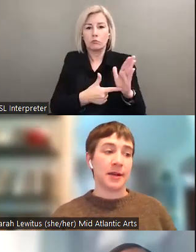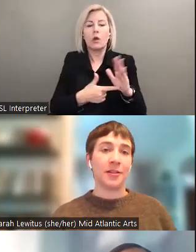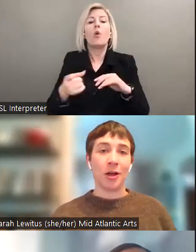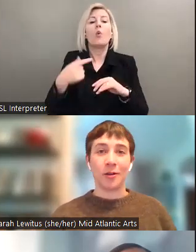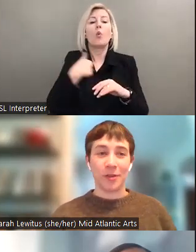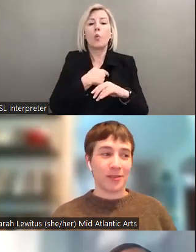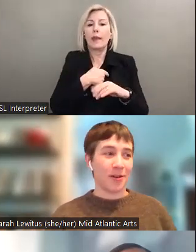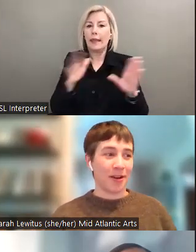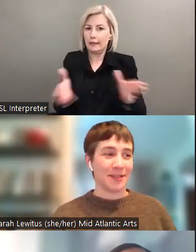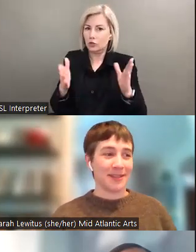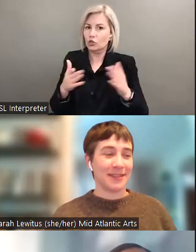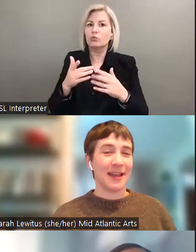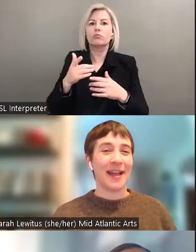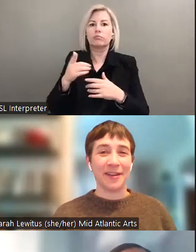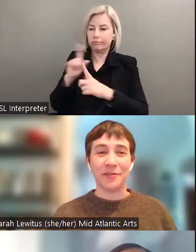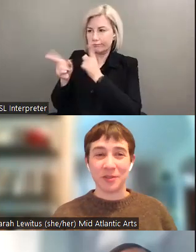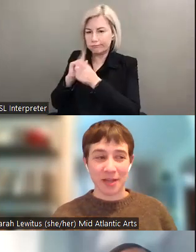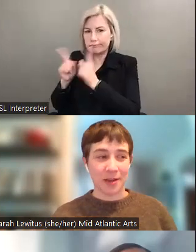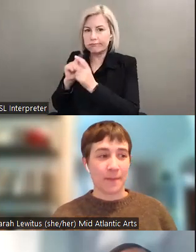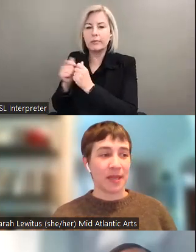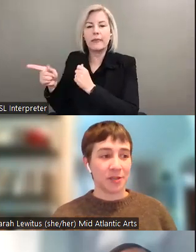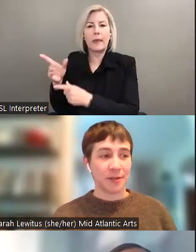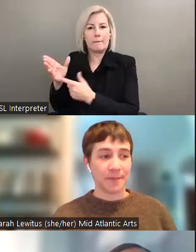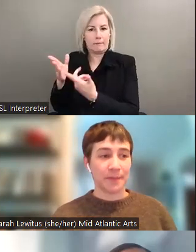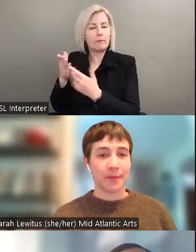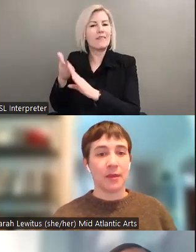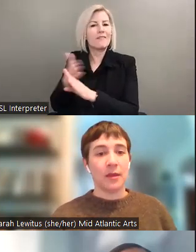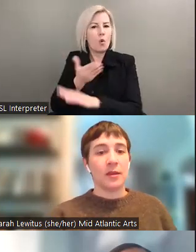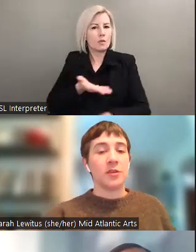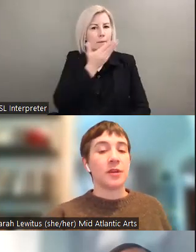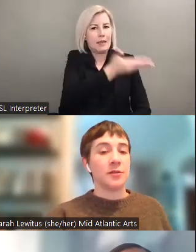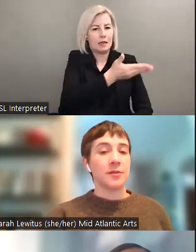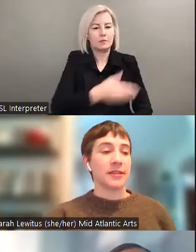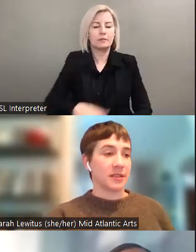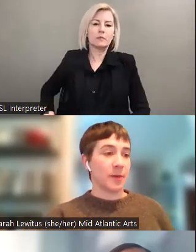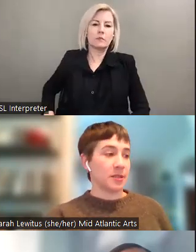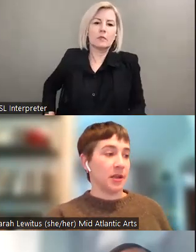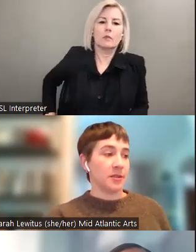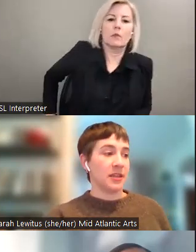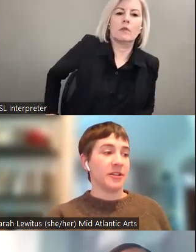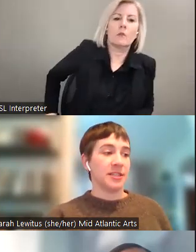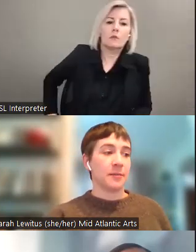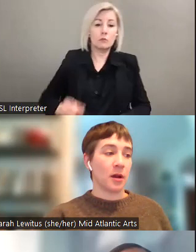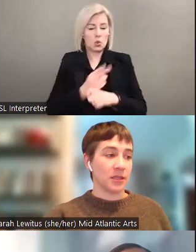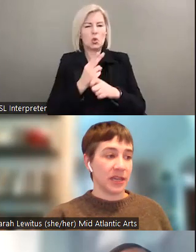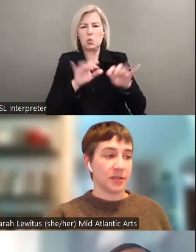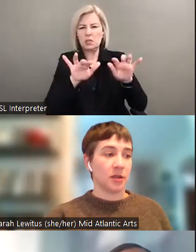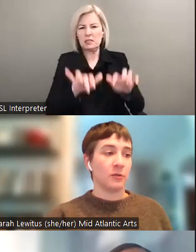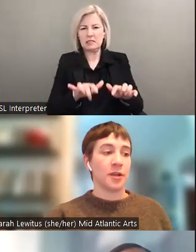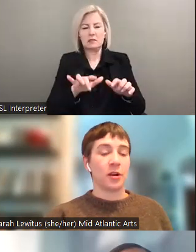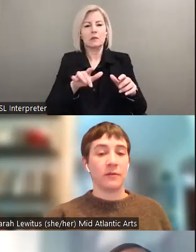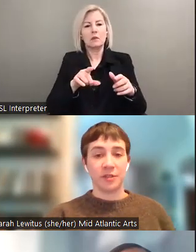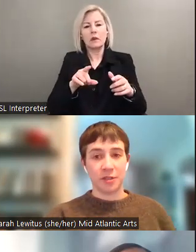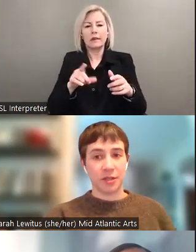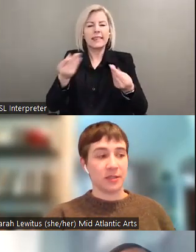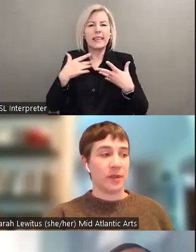you to be in dialogue with the artist ahead of submitting your application. You can use the text box here to give us some context on